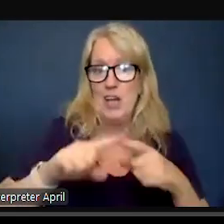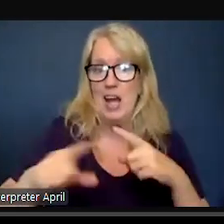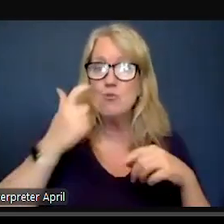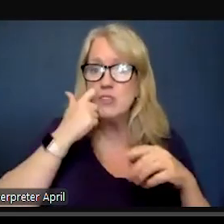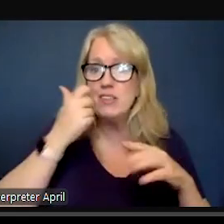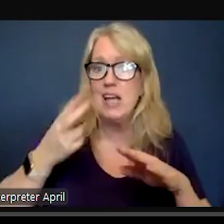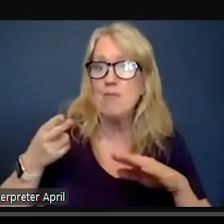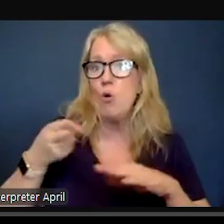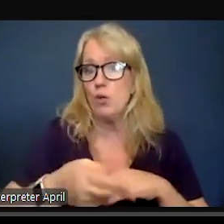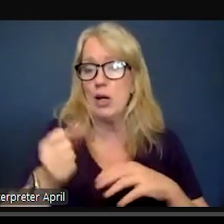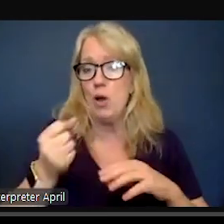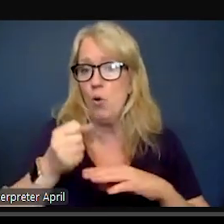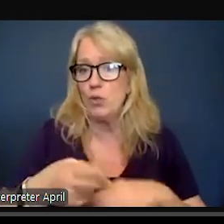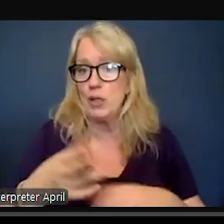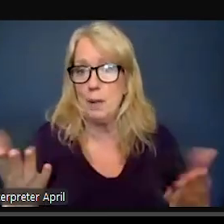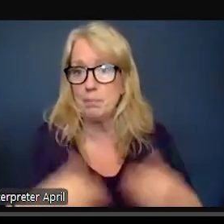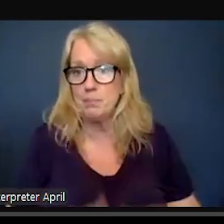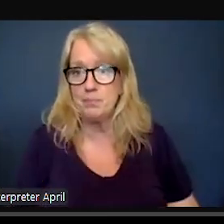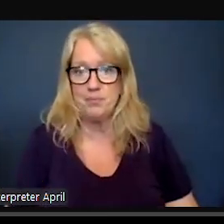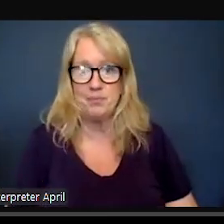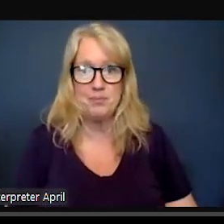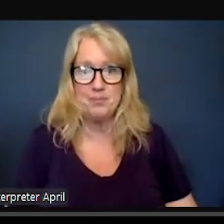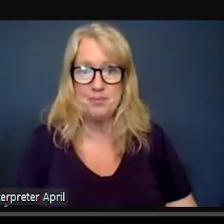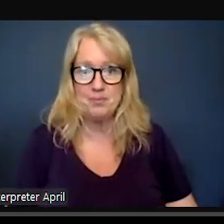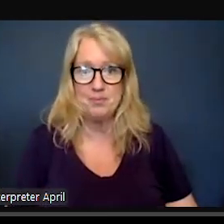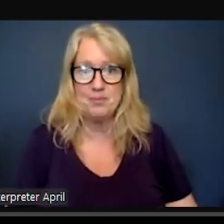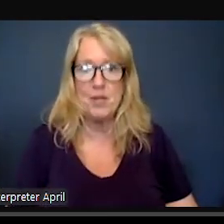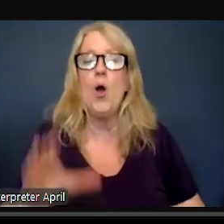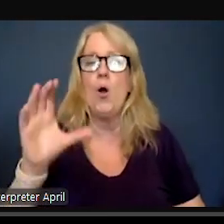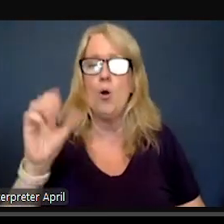recently. Go to Courtney. Yeah.